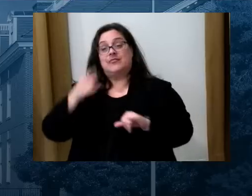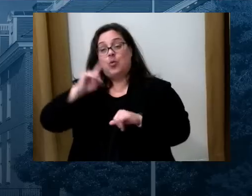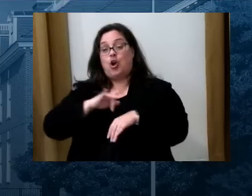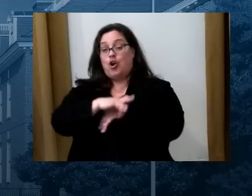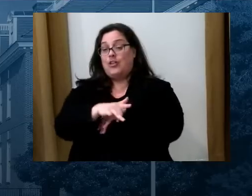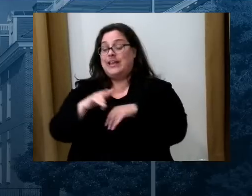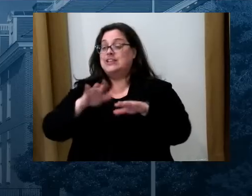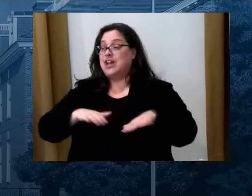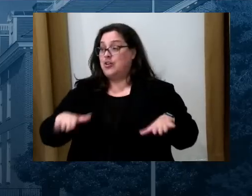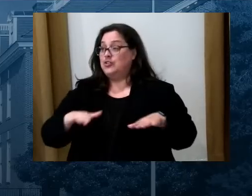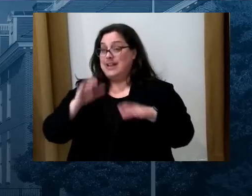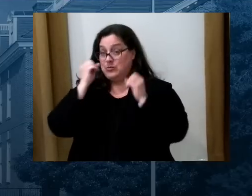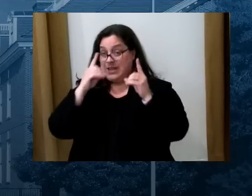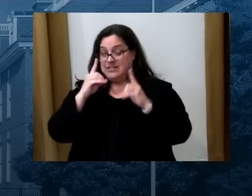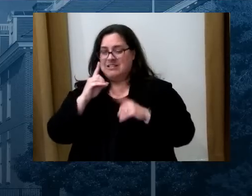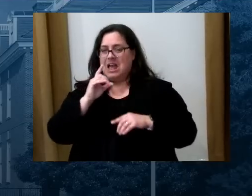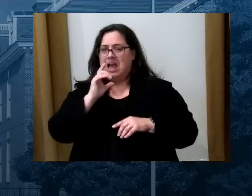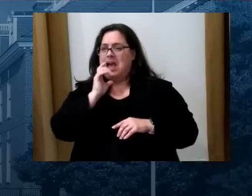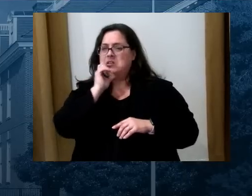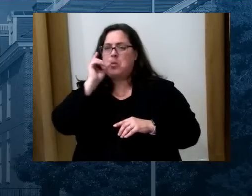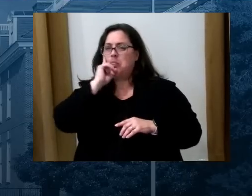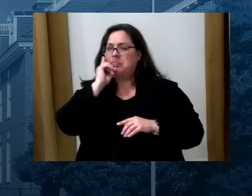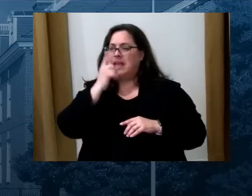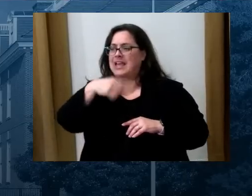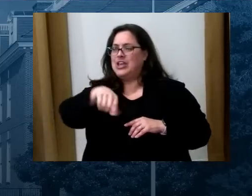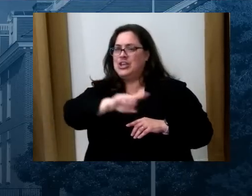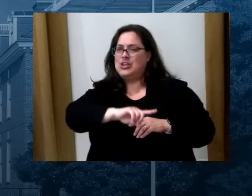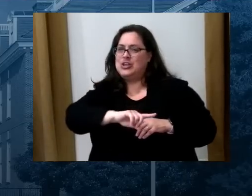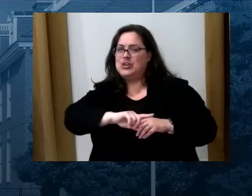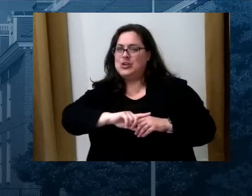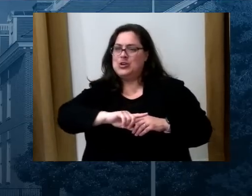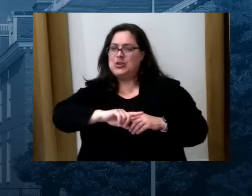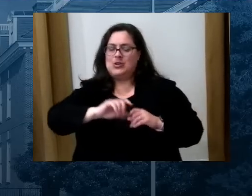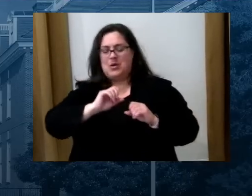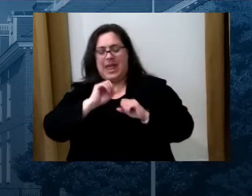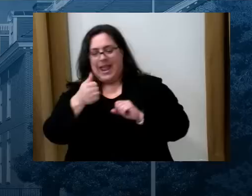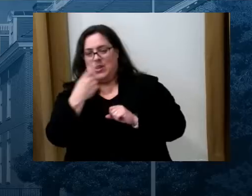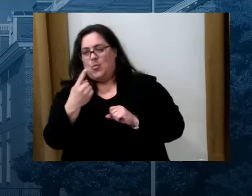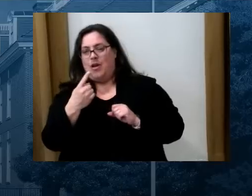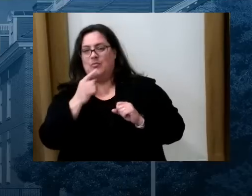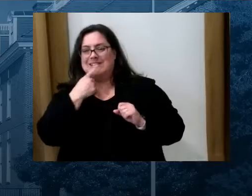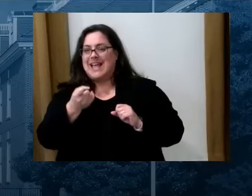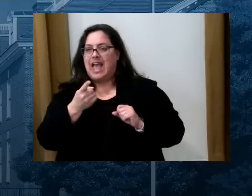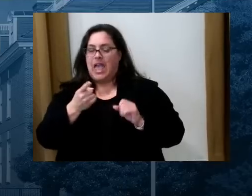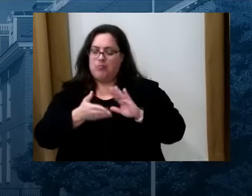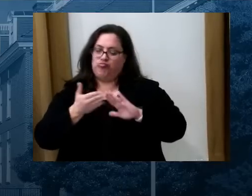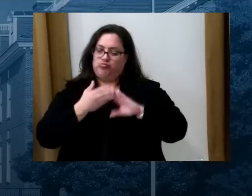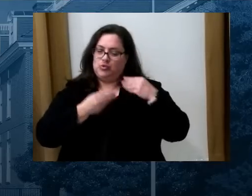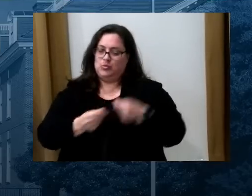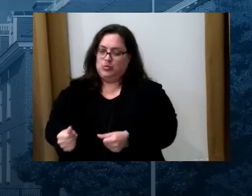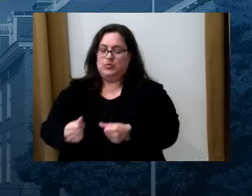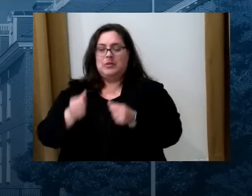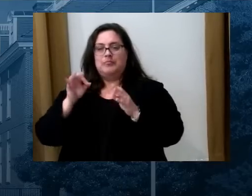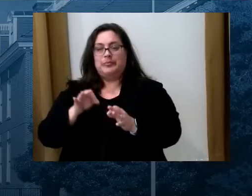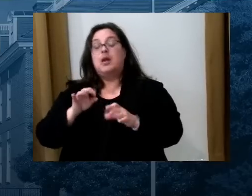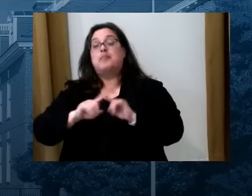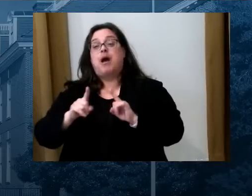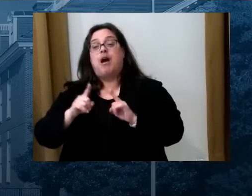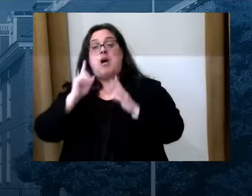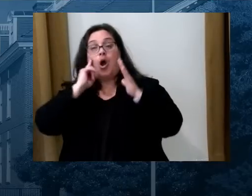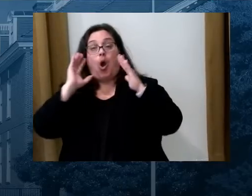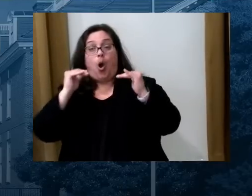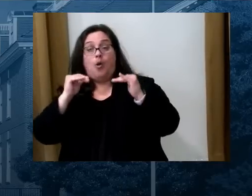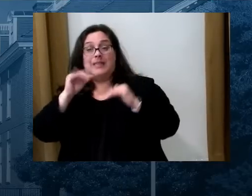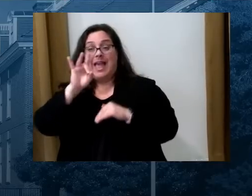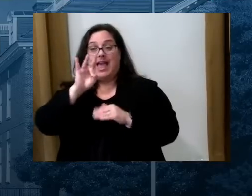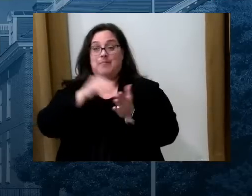think anybody would claim that it is operating in the way that we would like. And so our hope is that the $8 million federal grant that we will